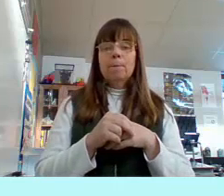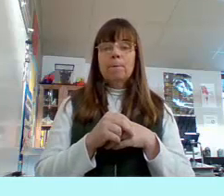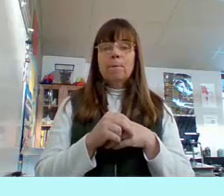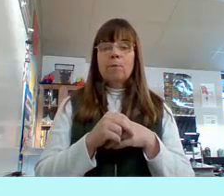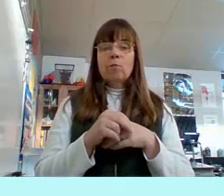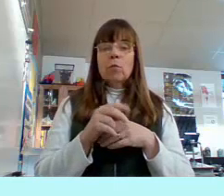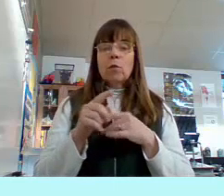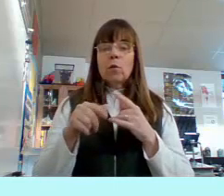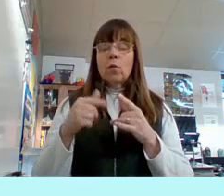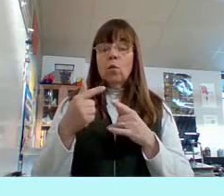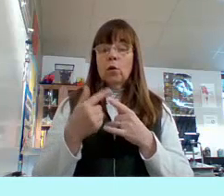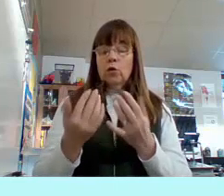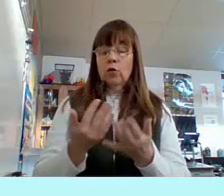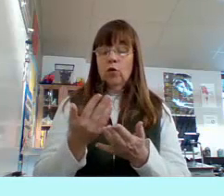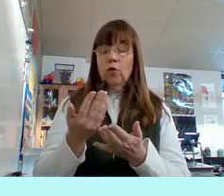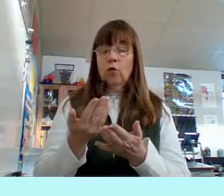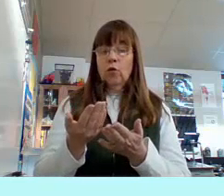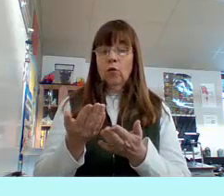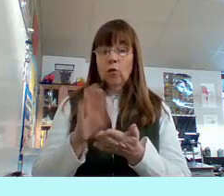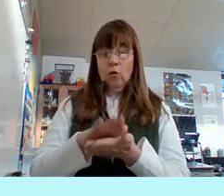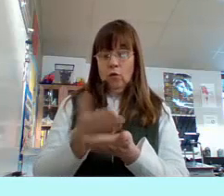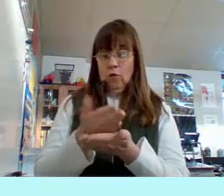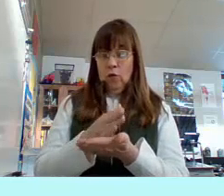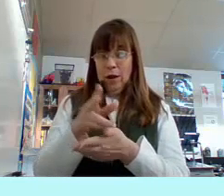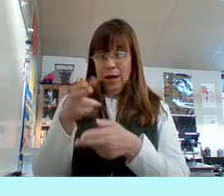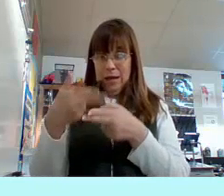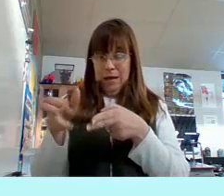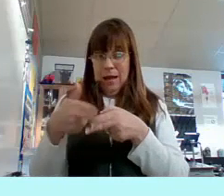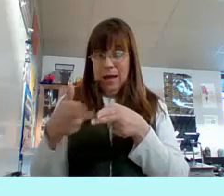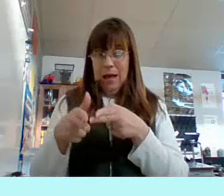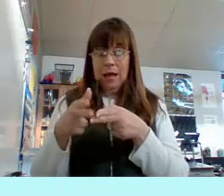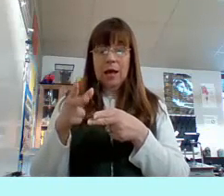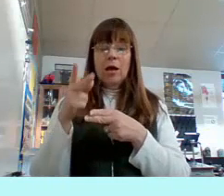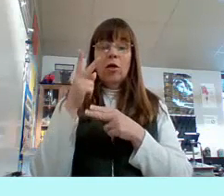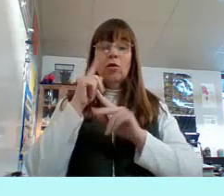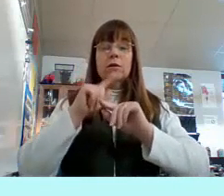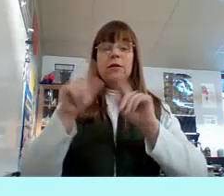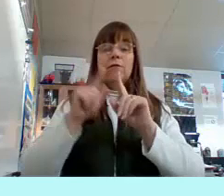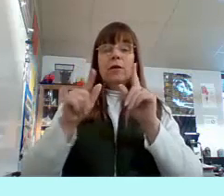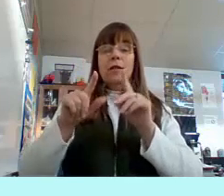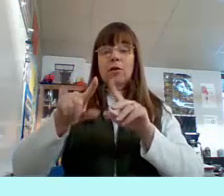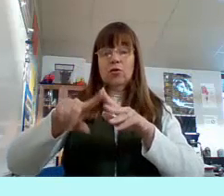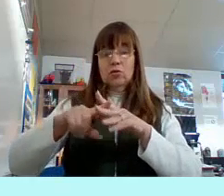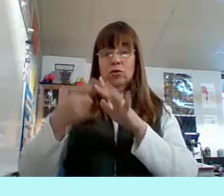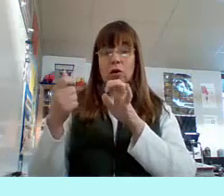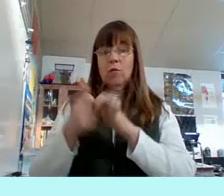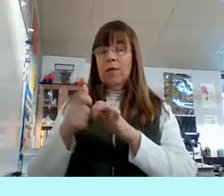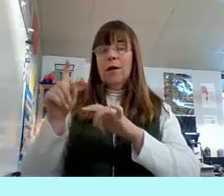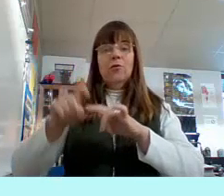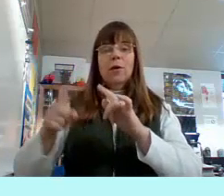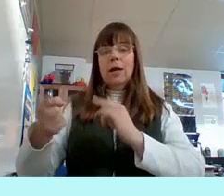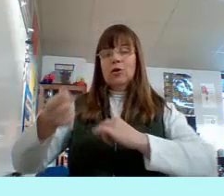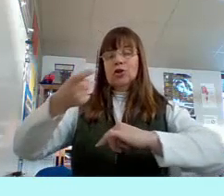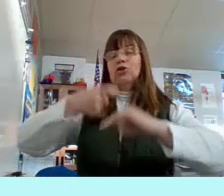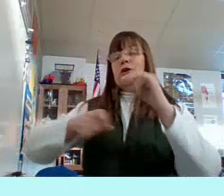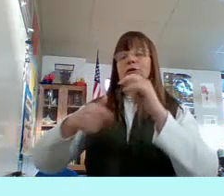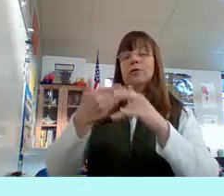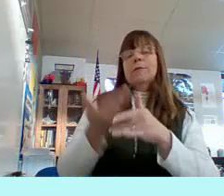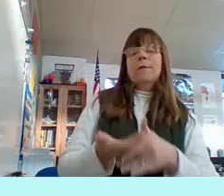Whereas when you fry an egg, this egg looks a lot different from the egg you started out with when it's